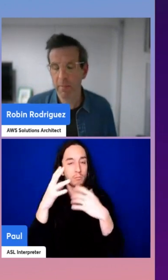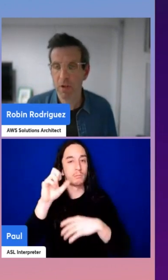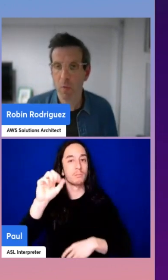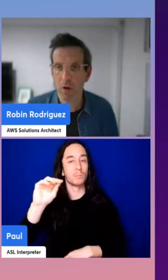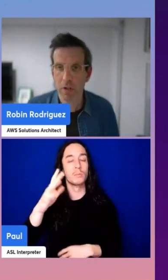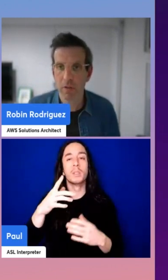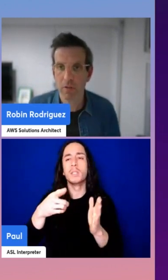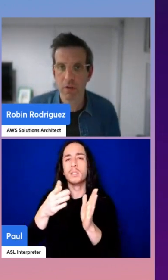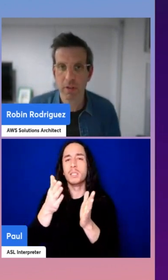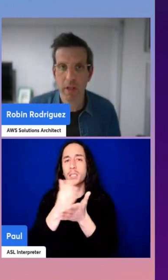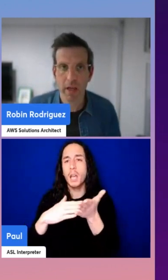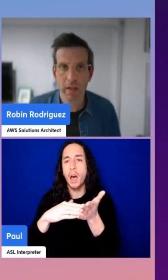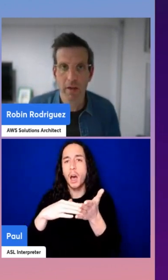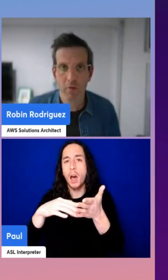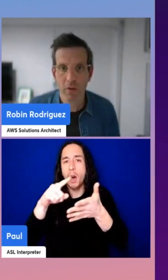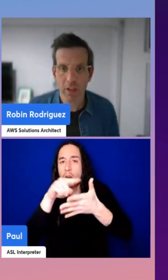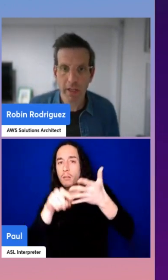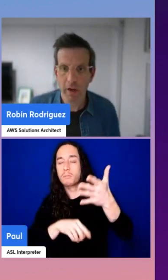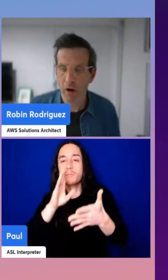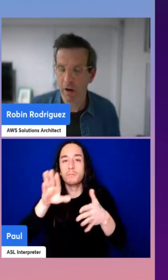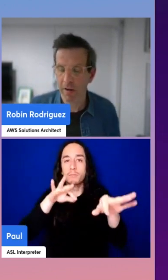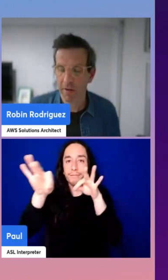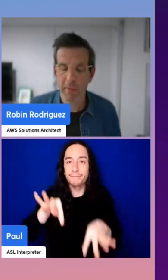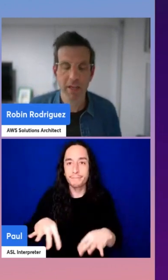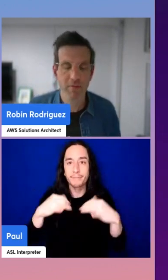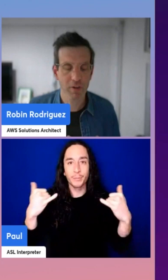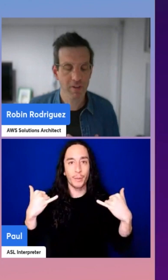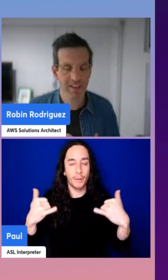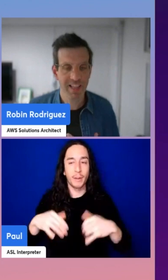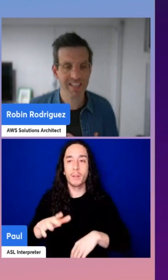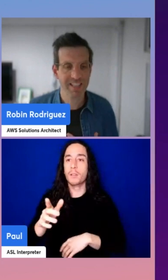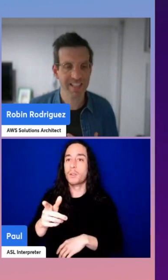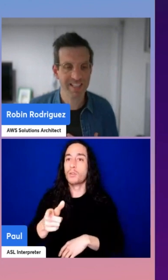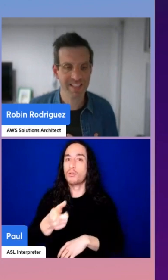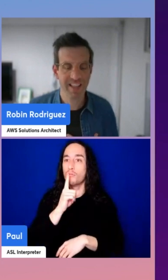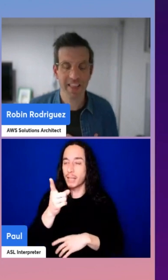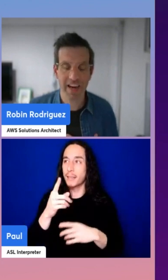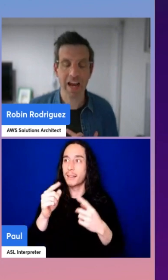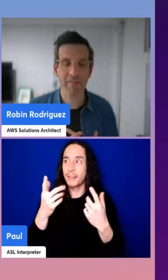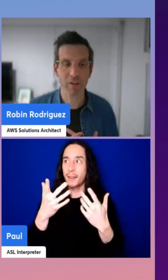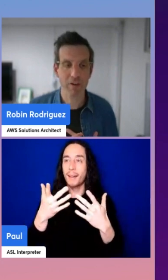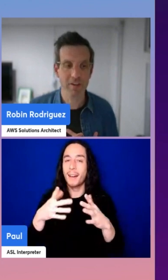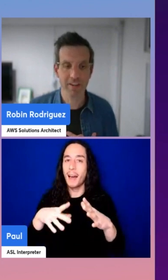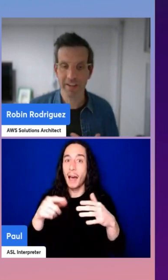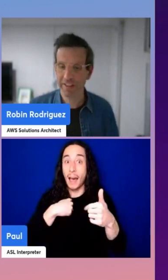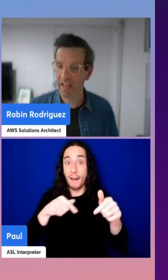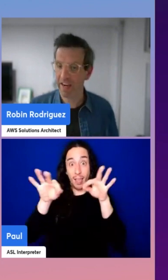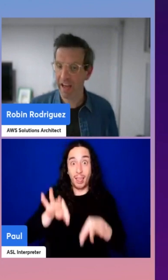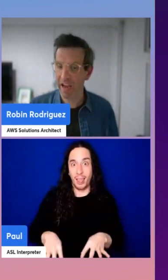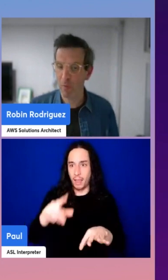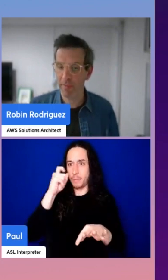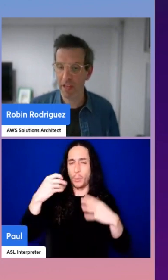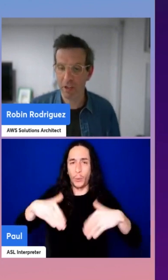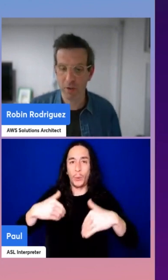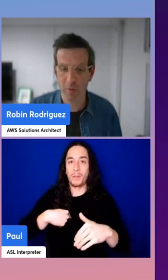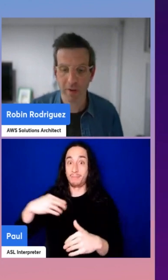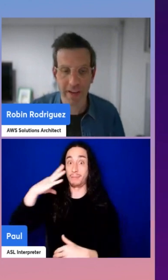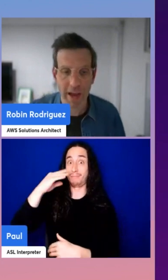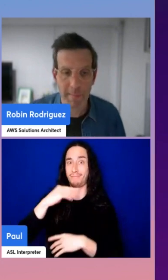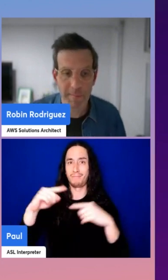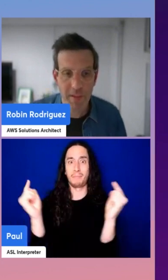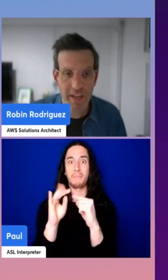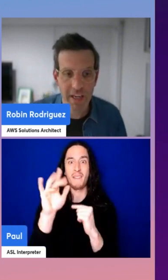things that I'm going to walk you through today really are painful lessons that I've learned that I hope that